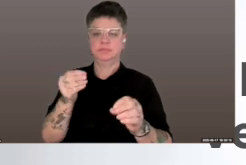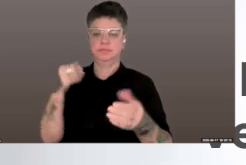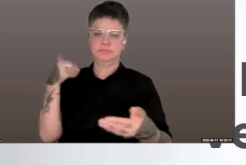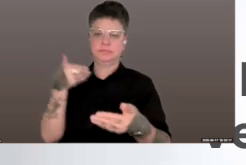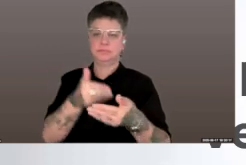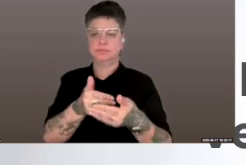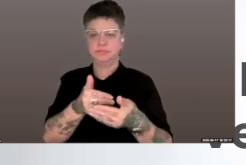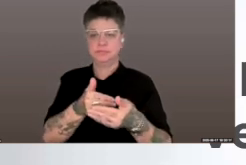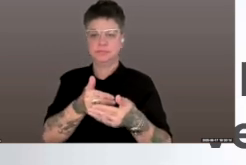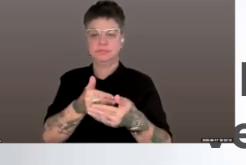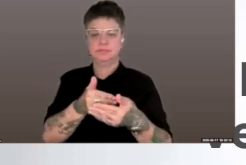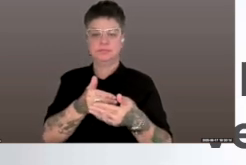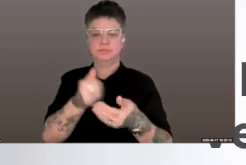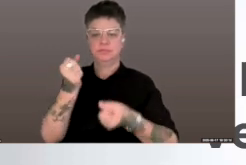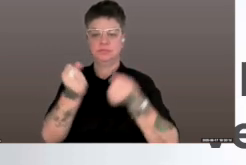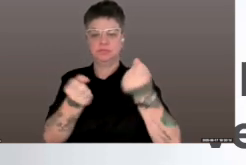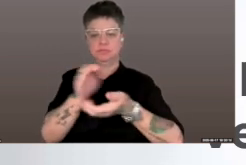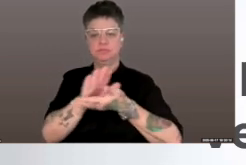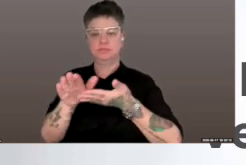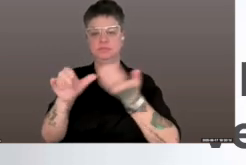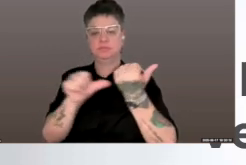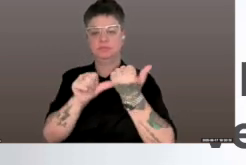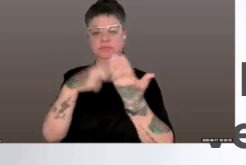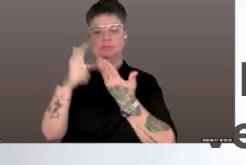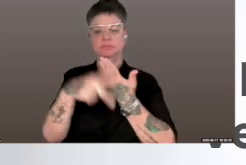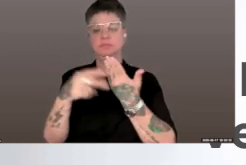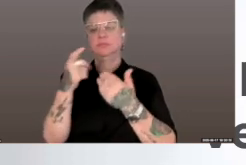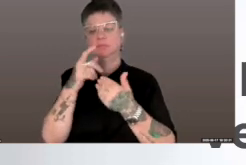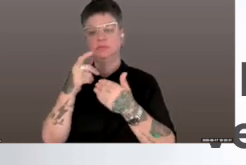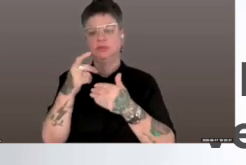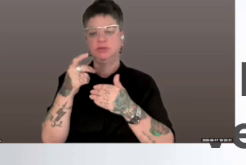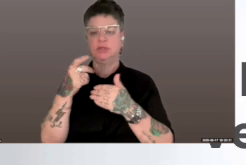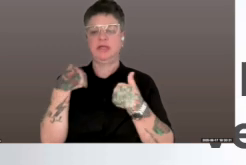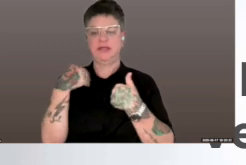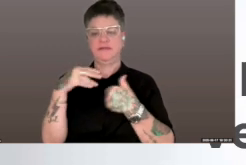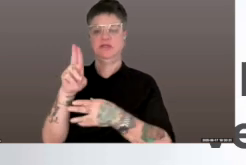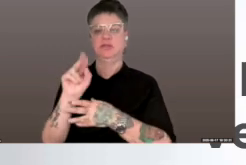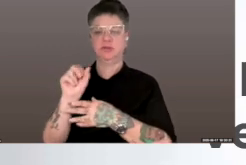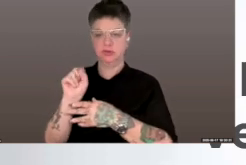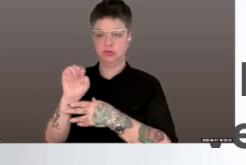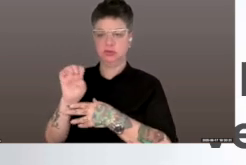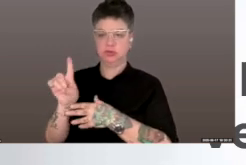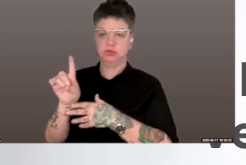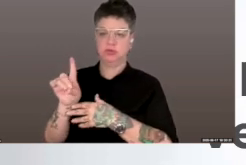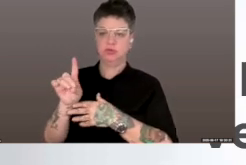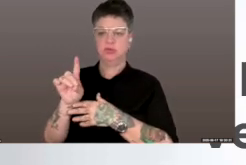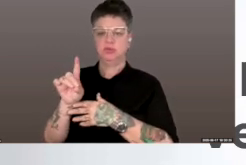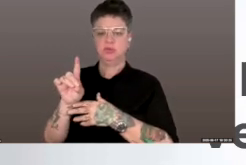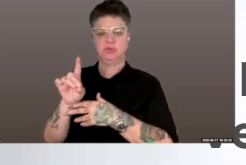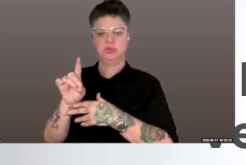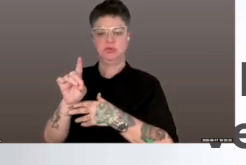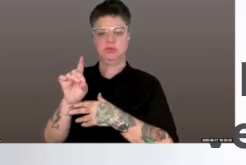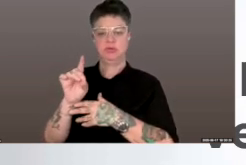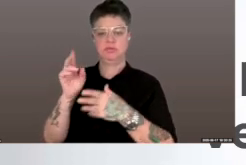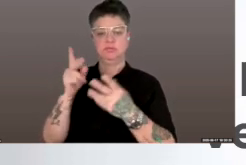covers used vehicles, giving clients an extended warranty period of up to 15 years or